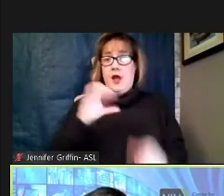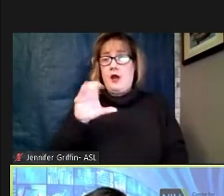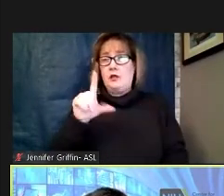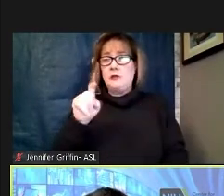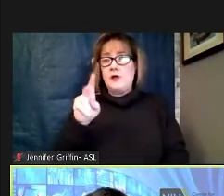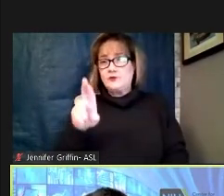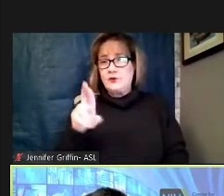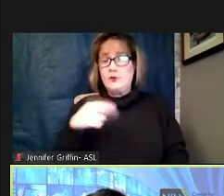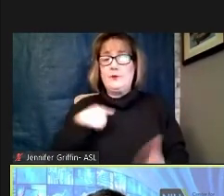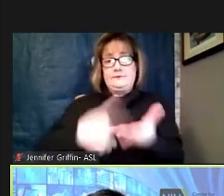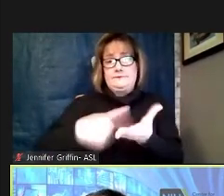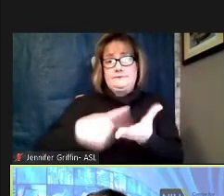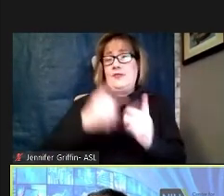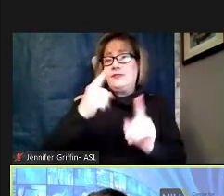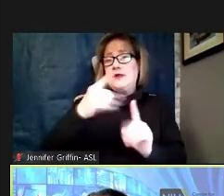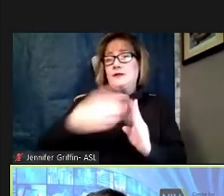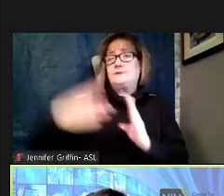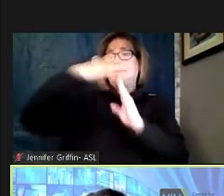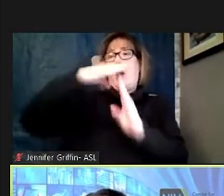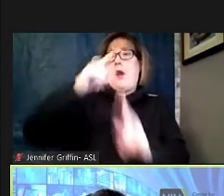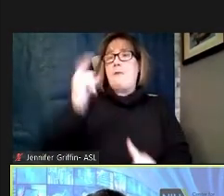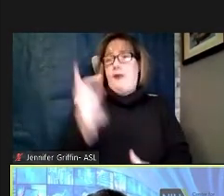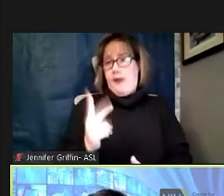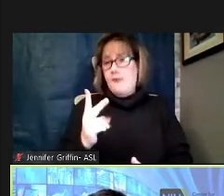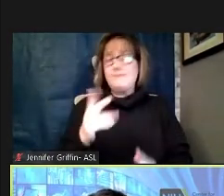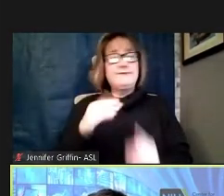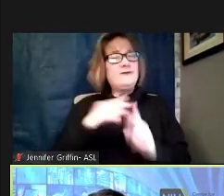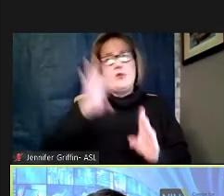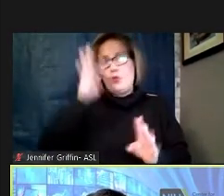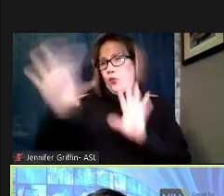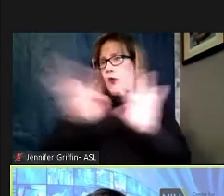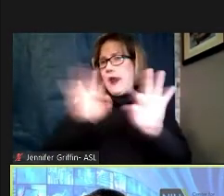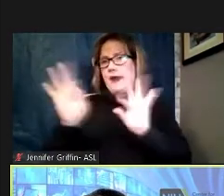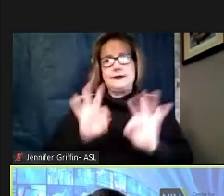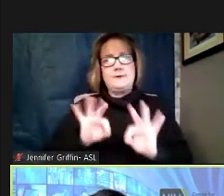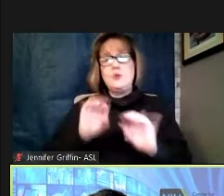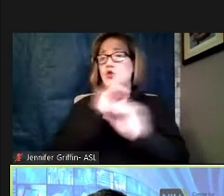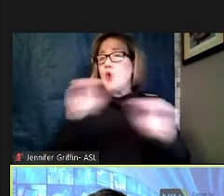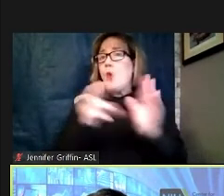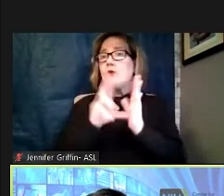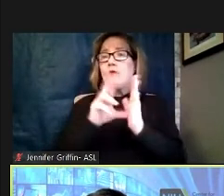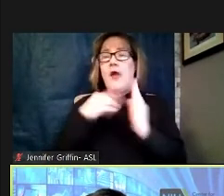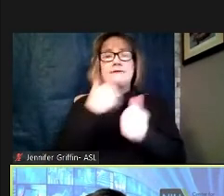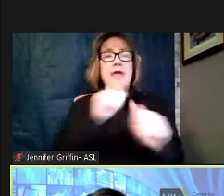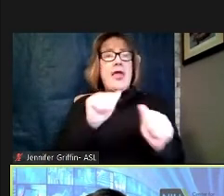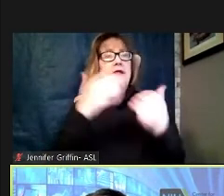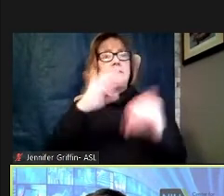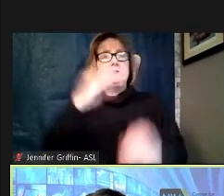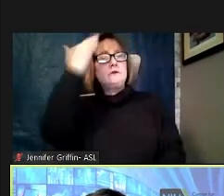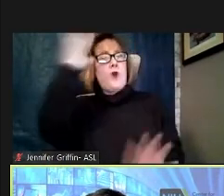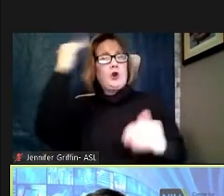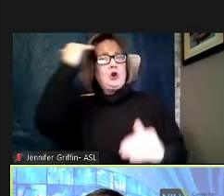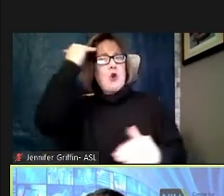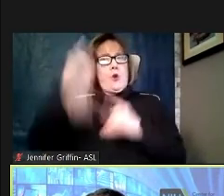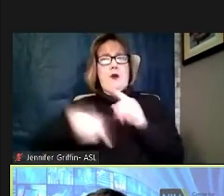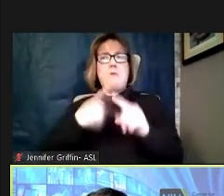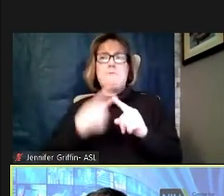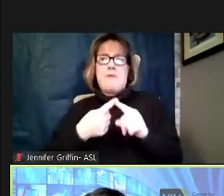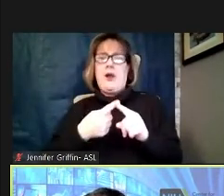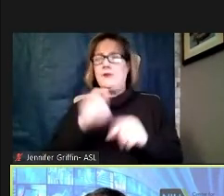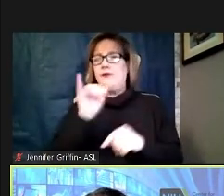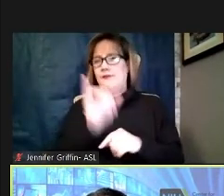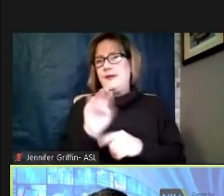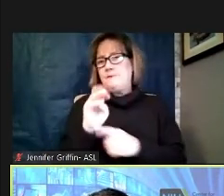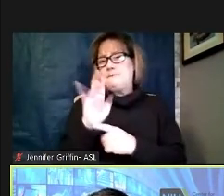discussing the top half, and we discuss them in random order so that no reviewers has any preconceived notions about the merit